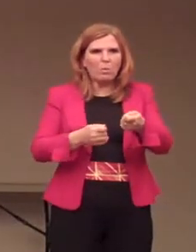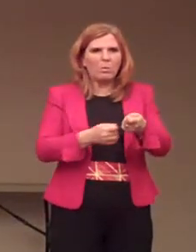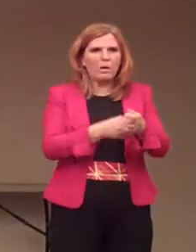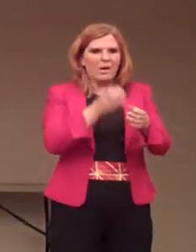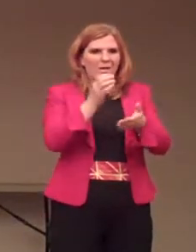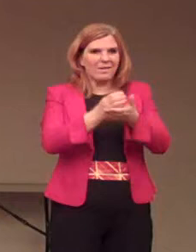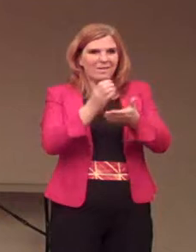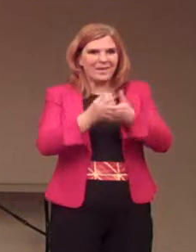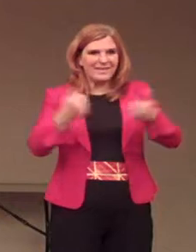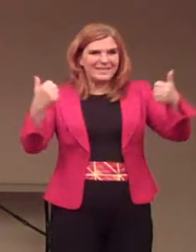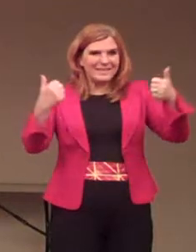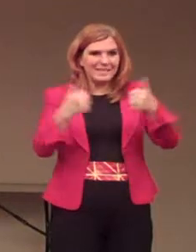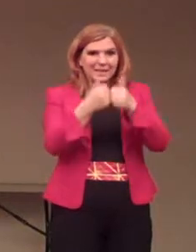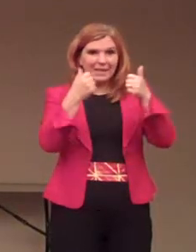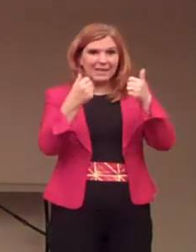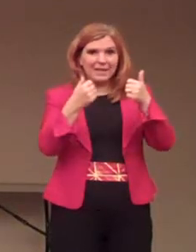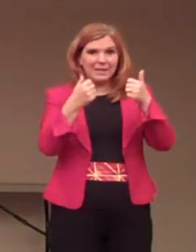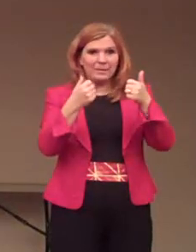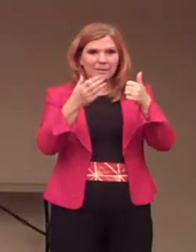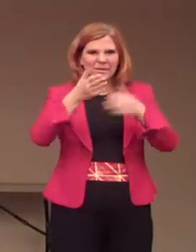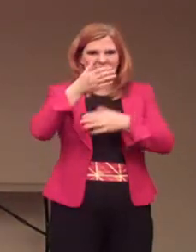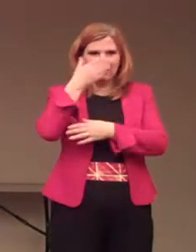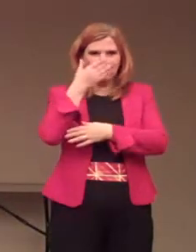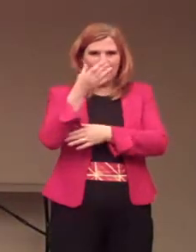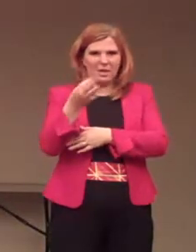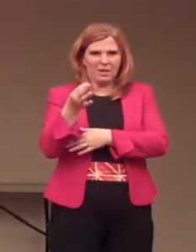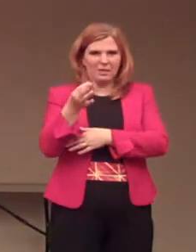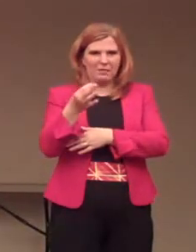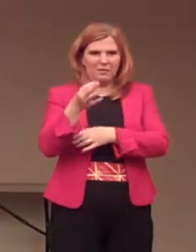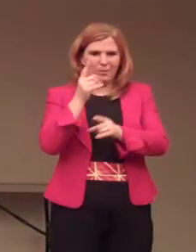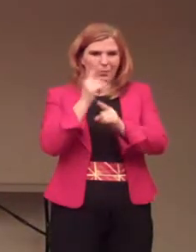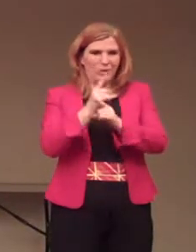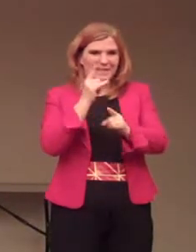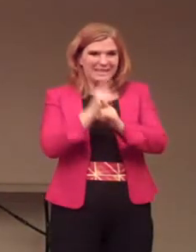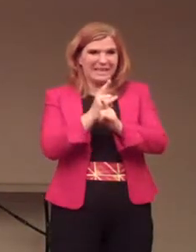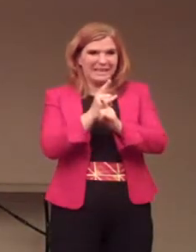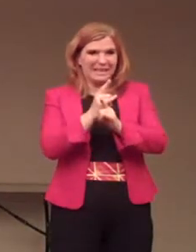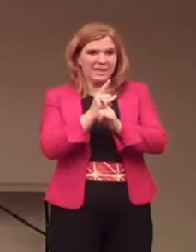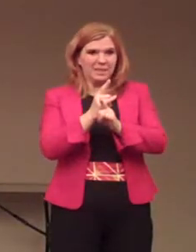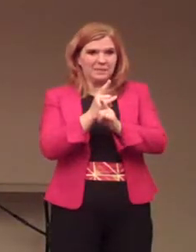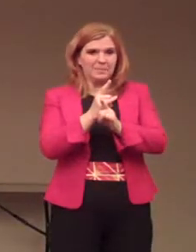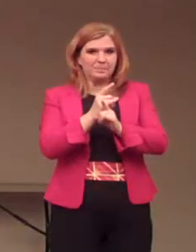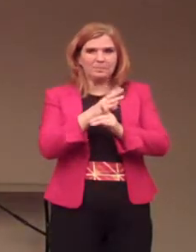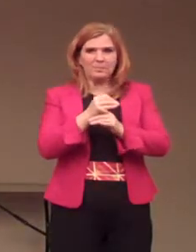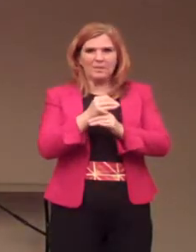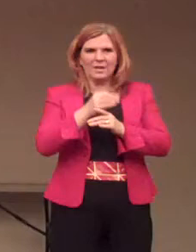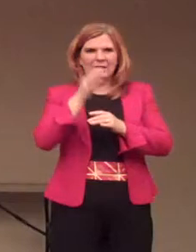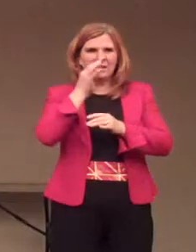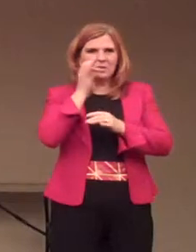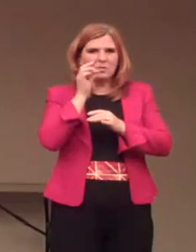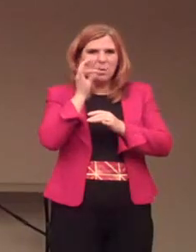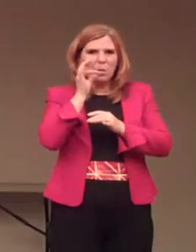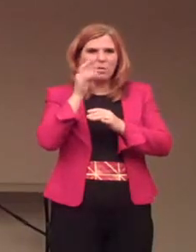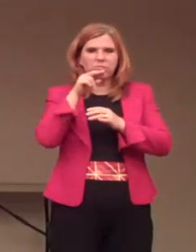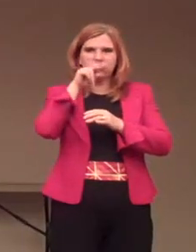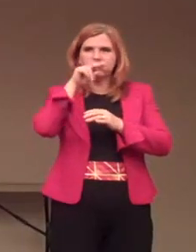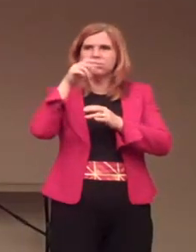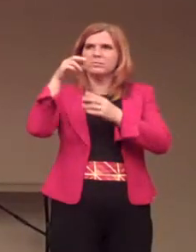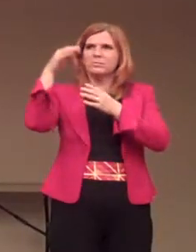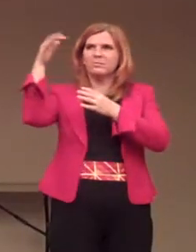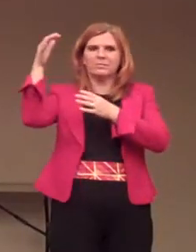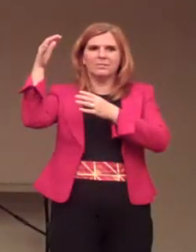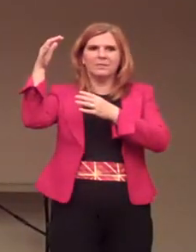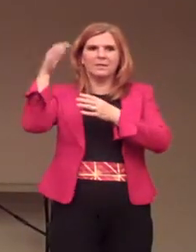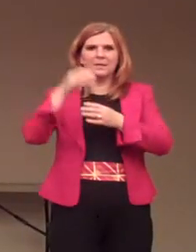clink. There's the fumes of alcoholic concoctions. There's smoke from cigars and